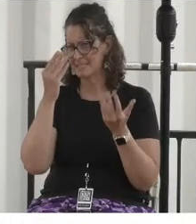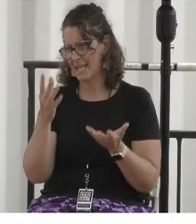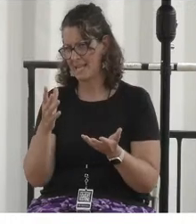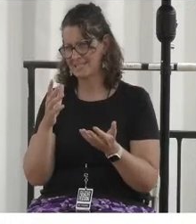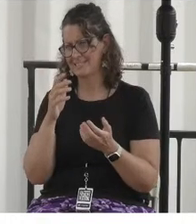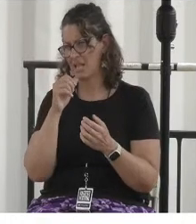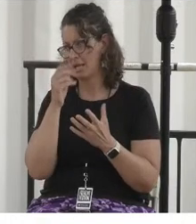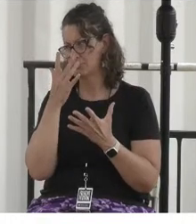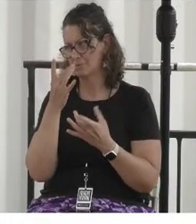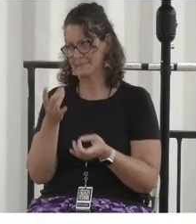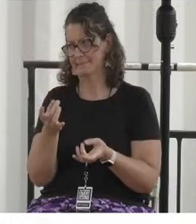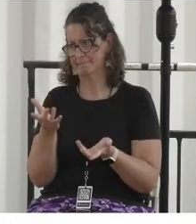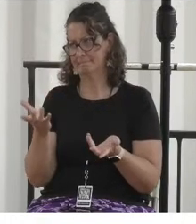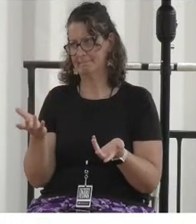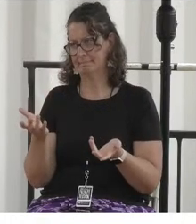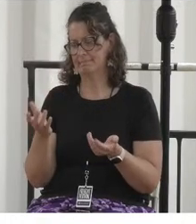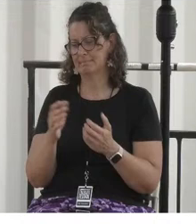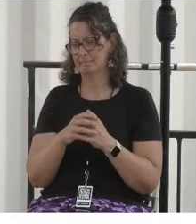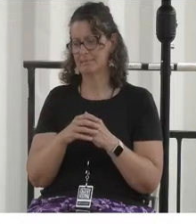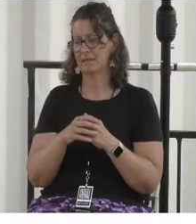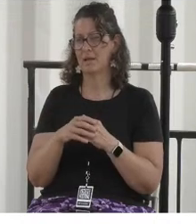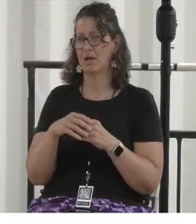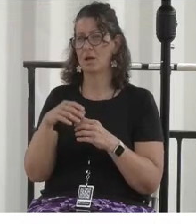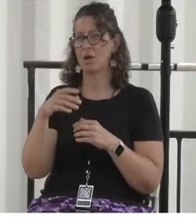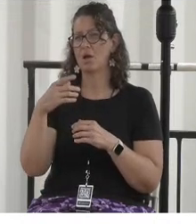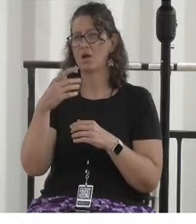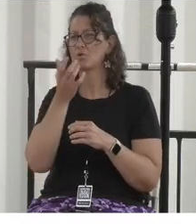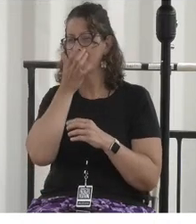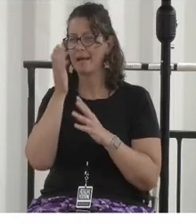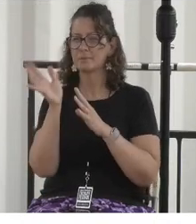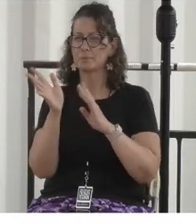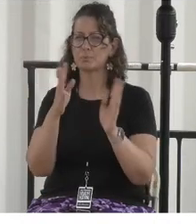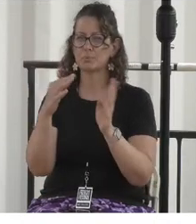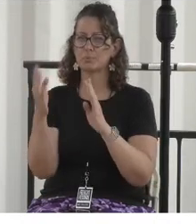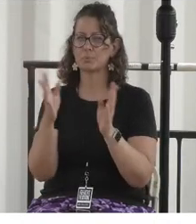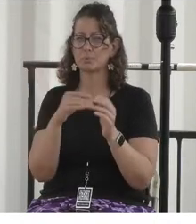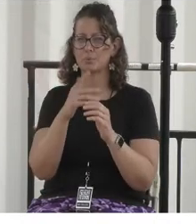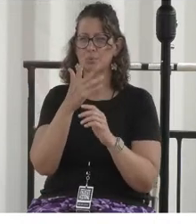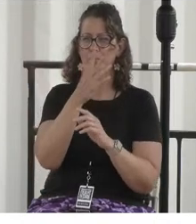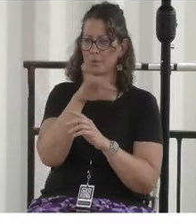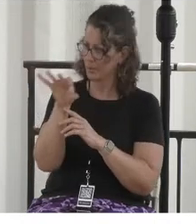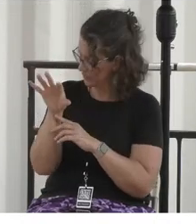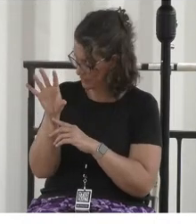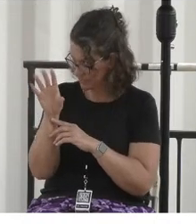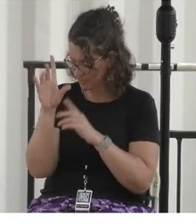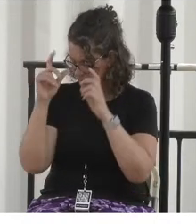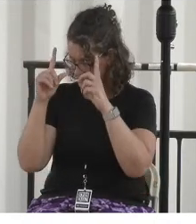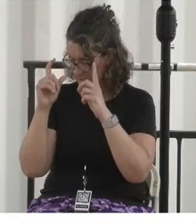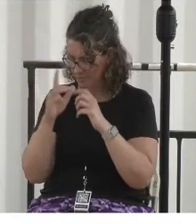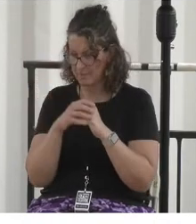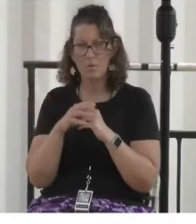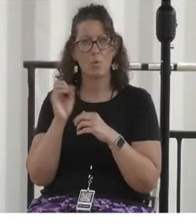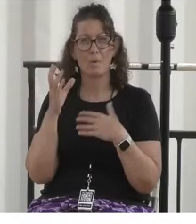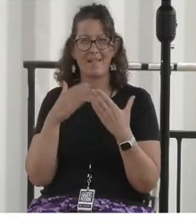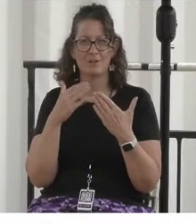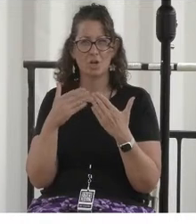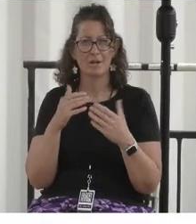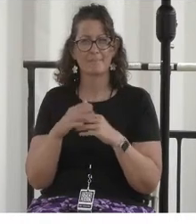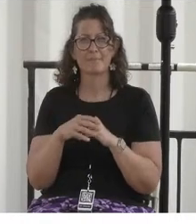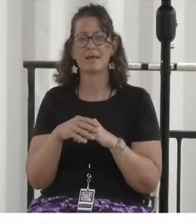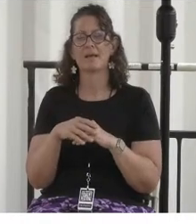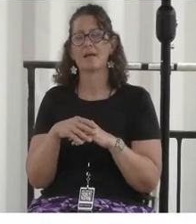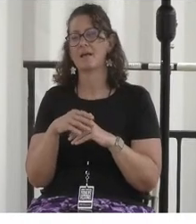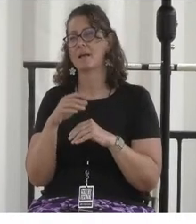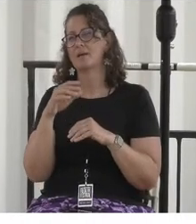wasn't interesting, swaying grass in the wind that would cause cameras to trip or whatnot. And so tools